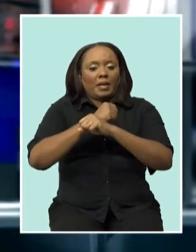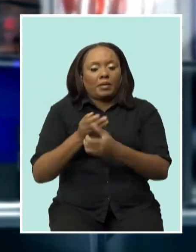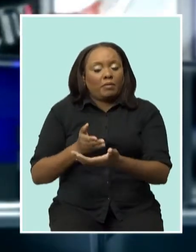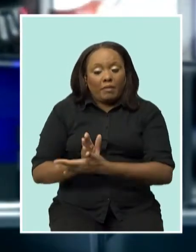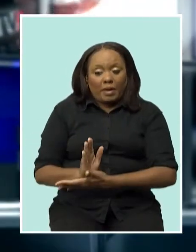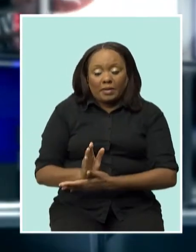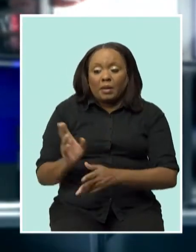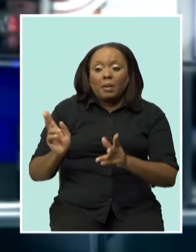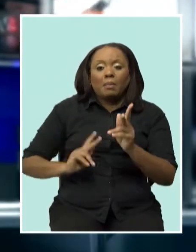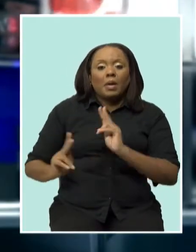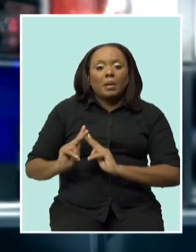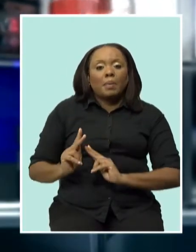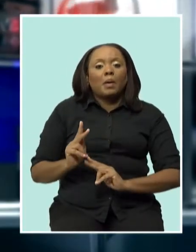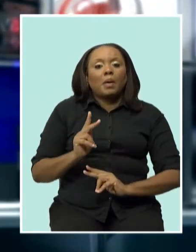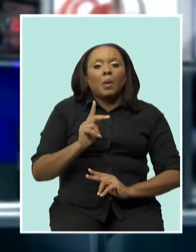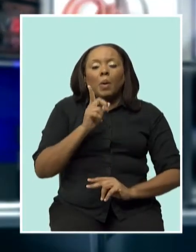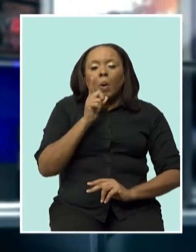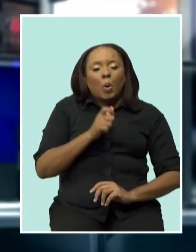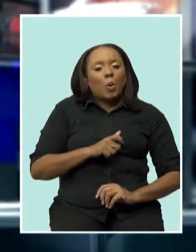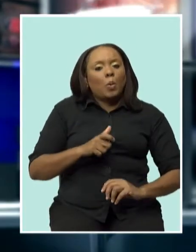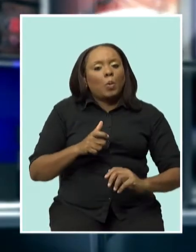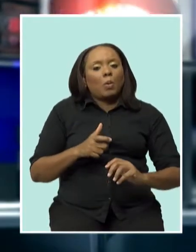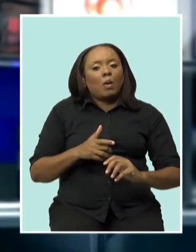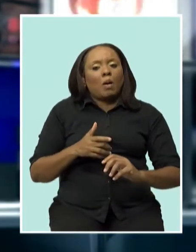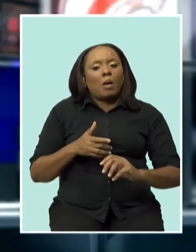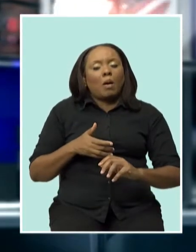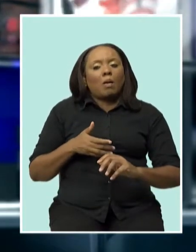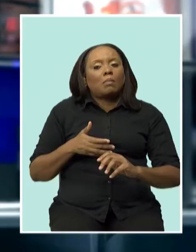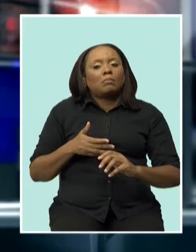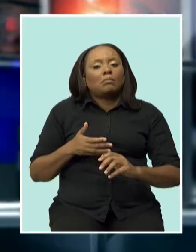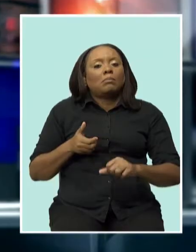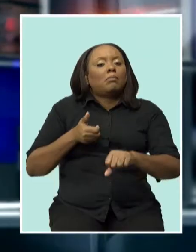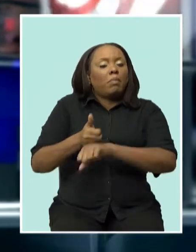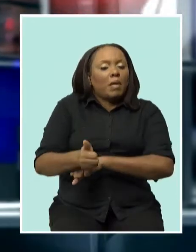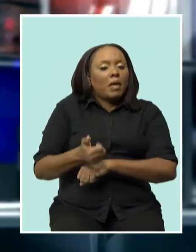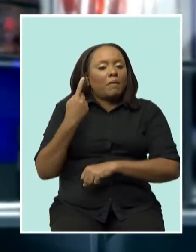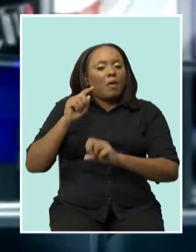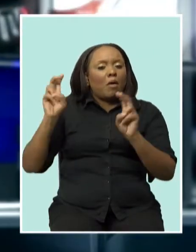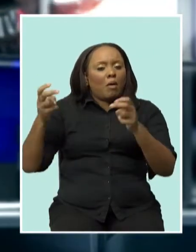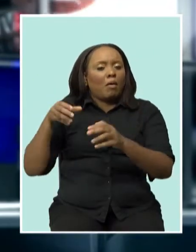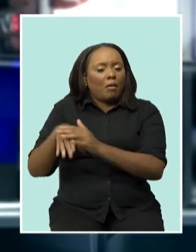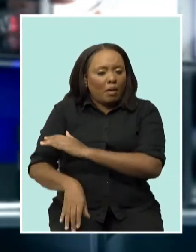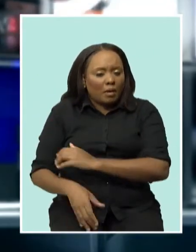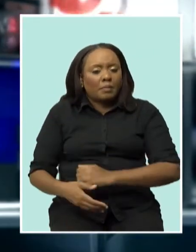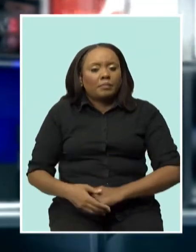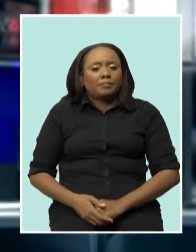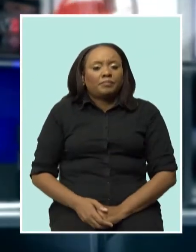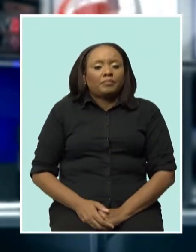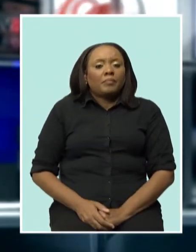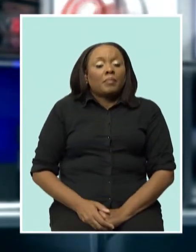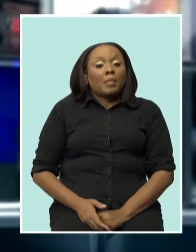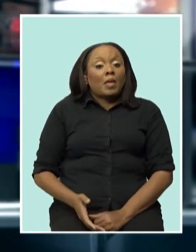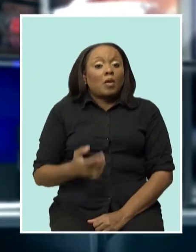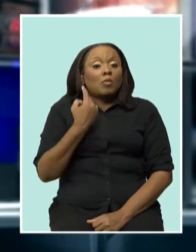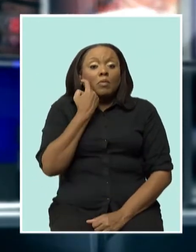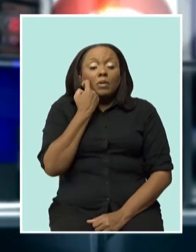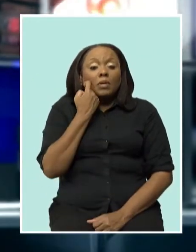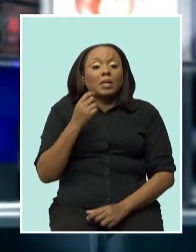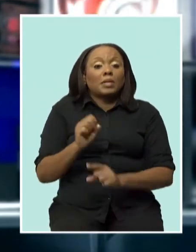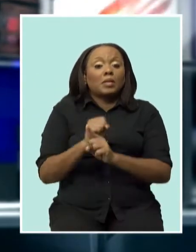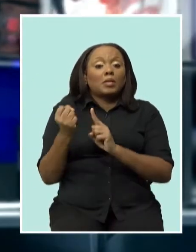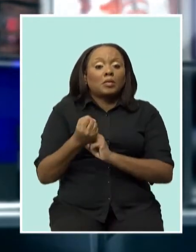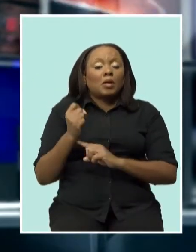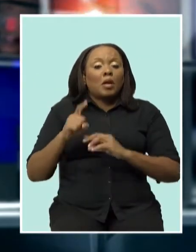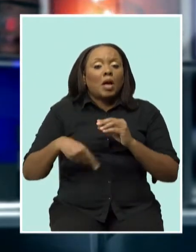Attorney with Michael Lashley and Associates, Faith Graves, is at the center of the matter involving an alleged cell phone in a police interview